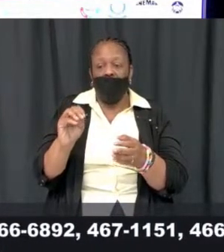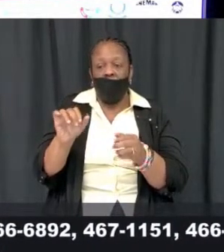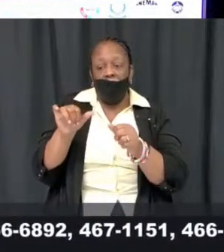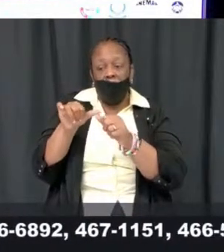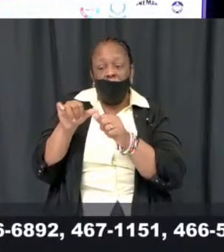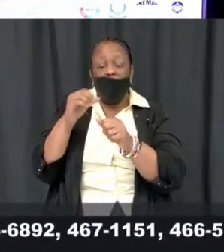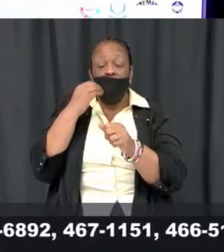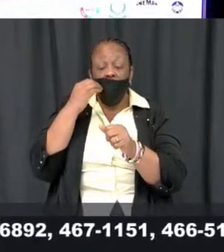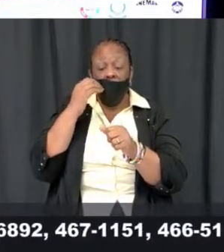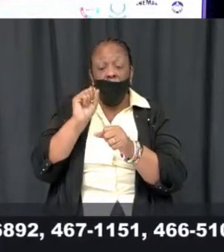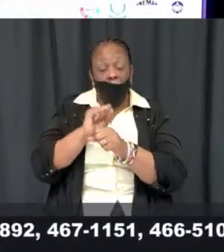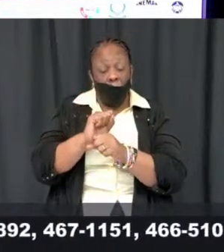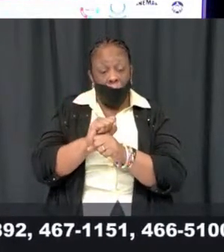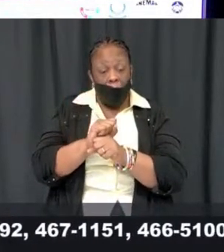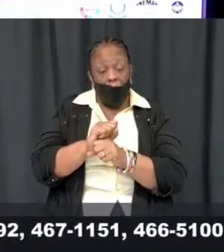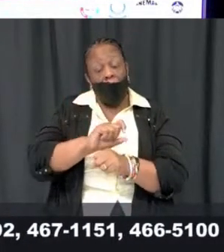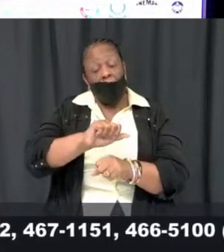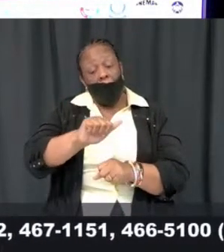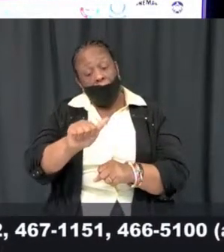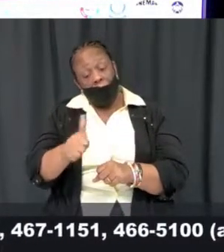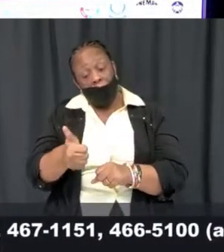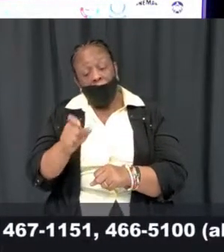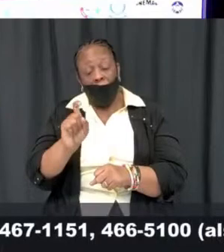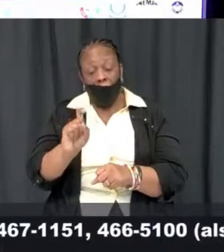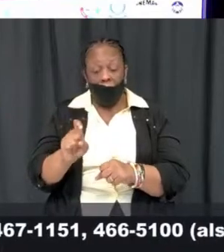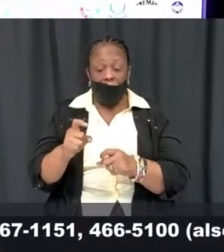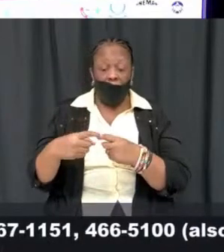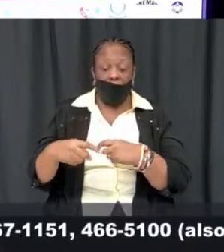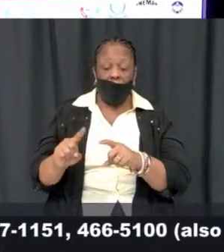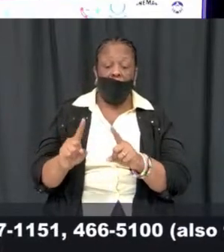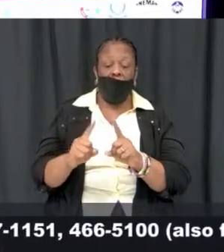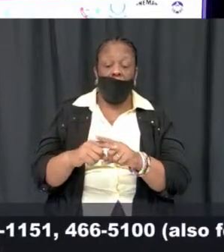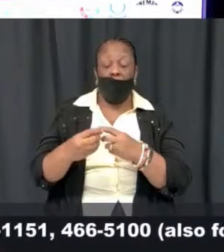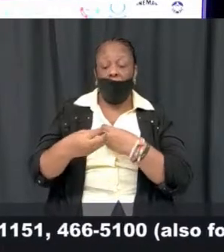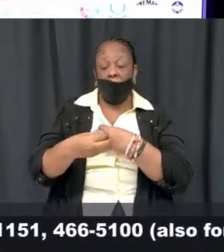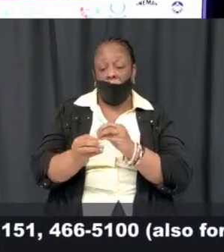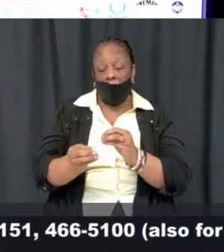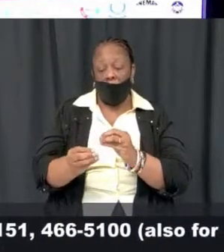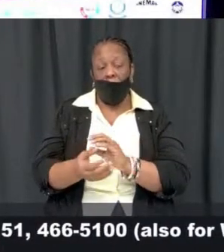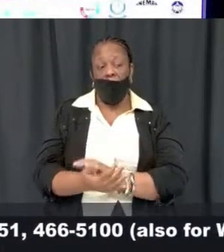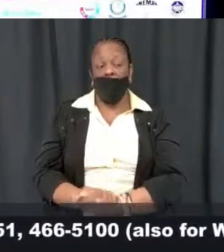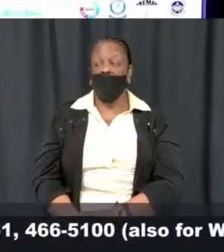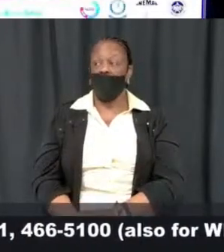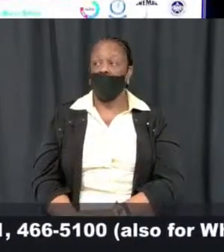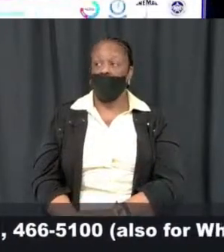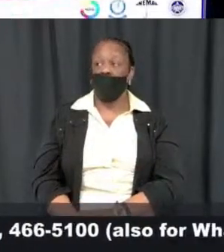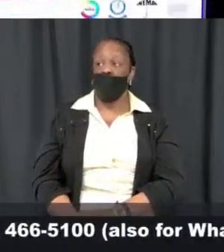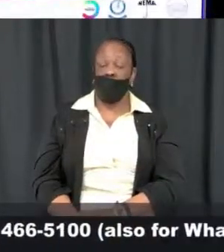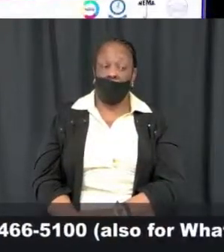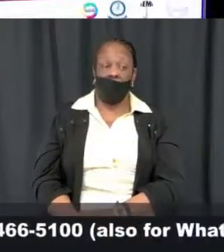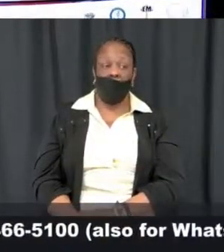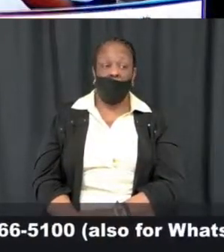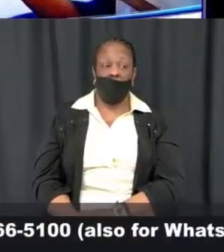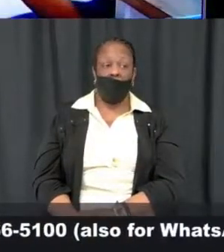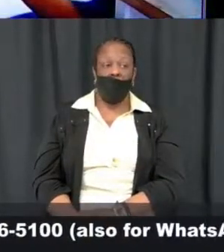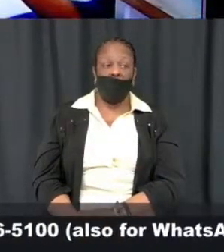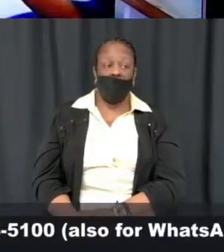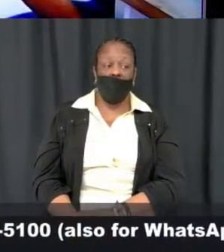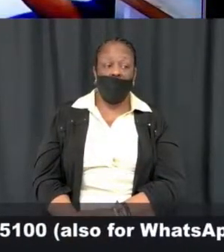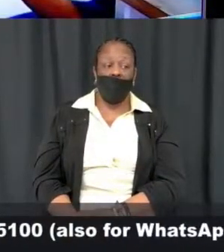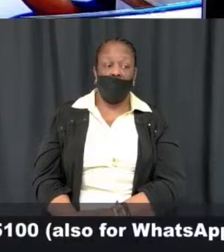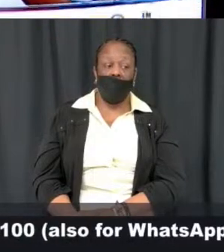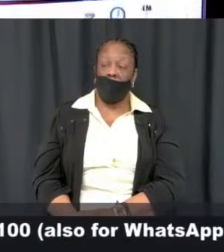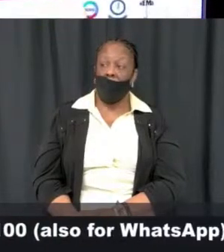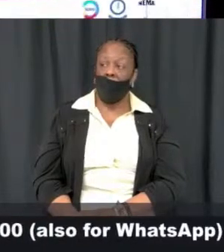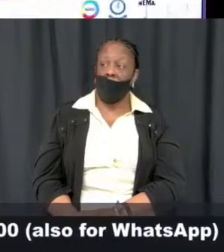from home, can function online, there will be a skeleton staff from time to